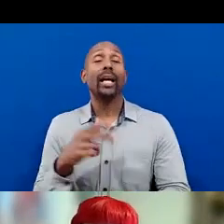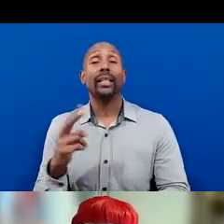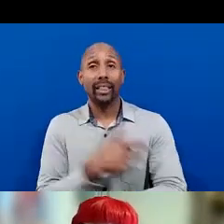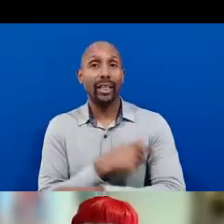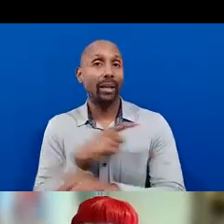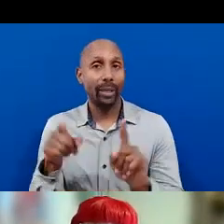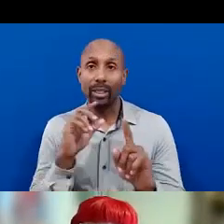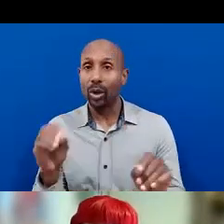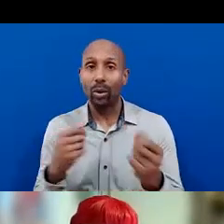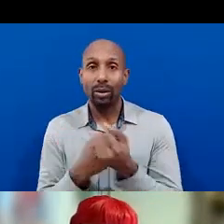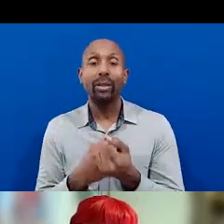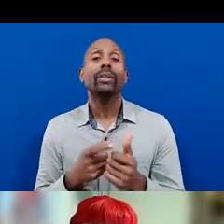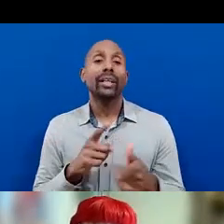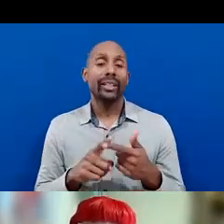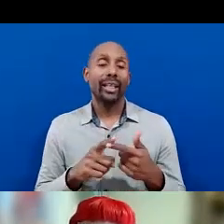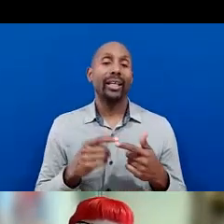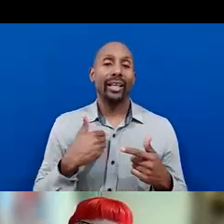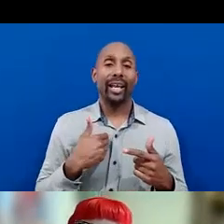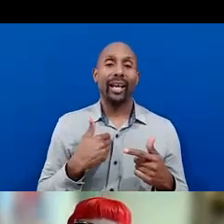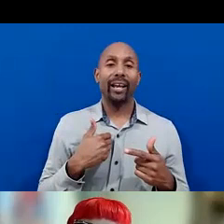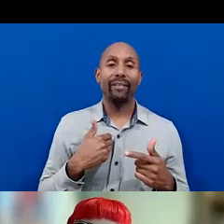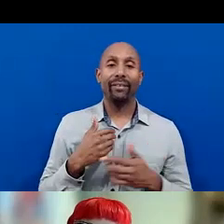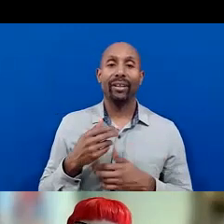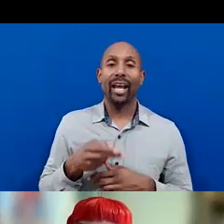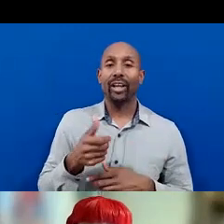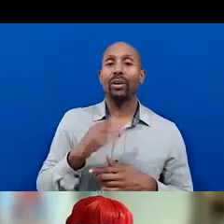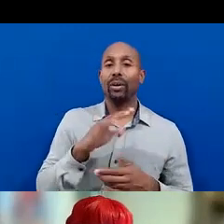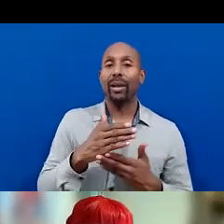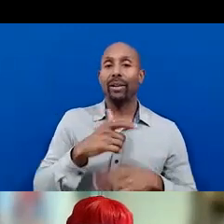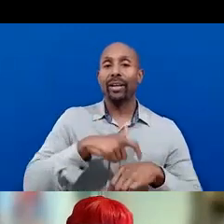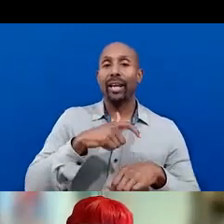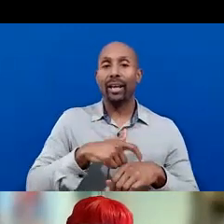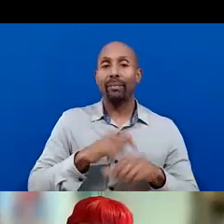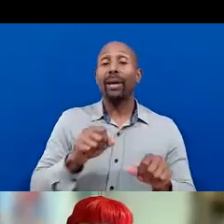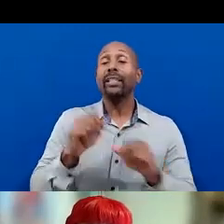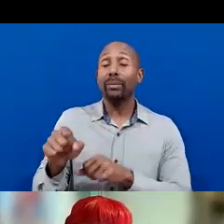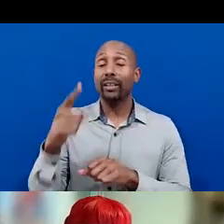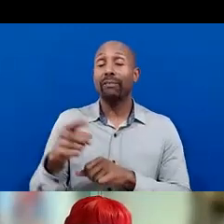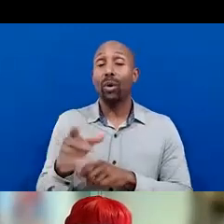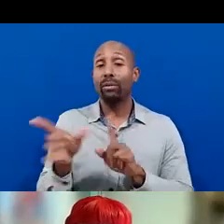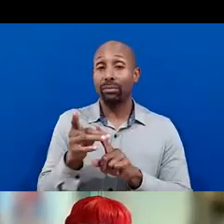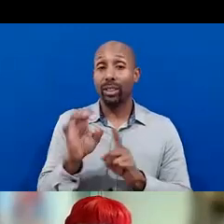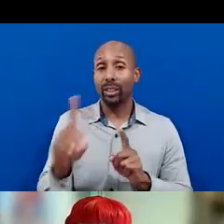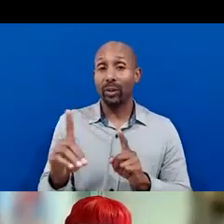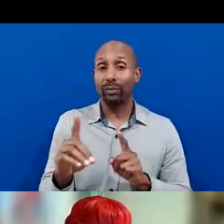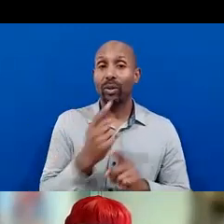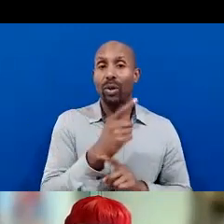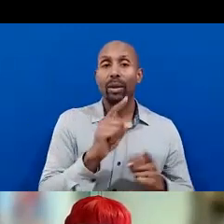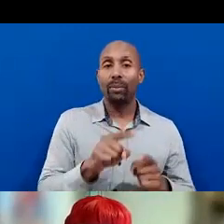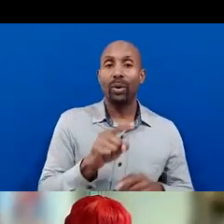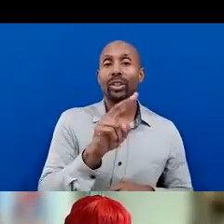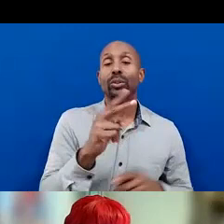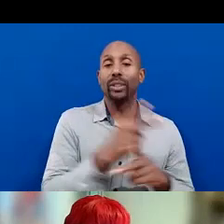to get COVID. If they're not fully vaccinated, they're 7 more times likely to